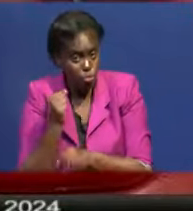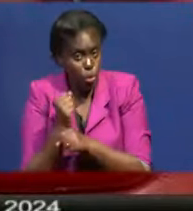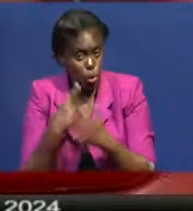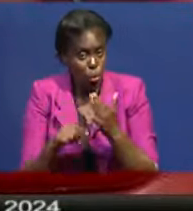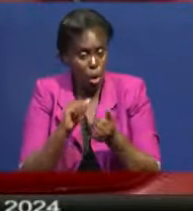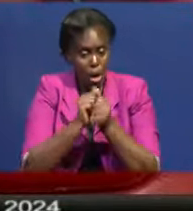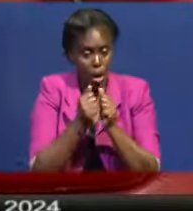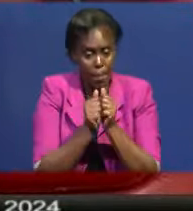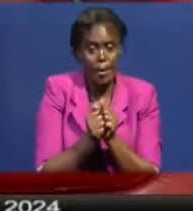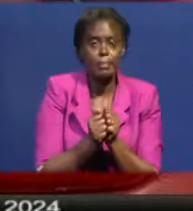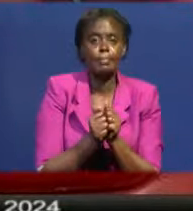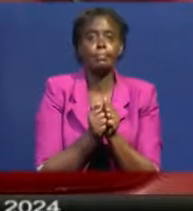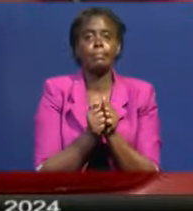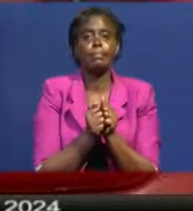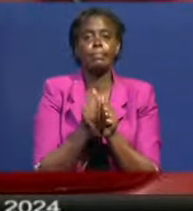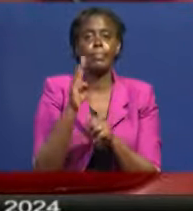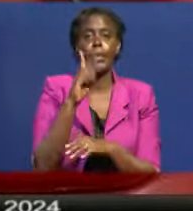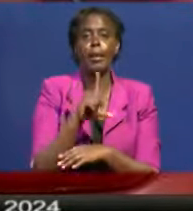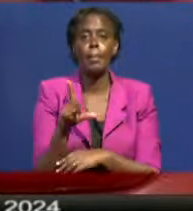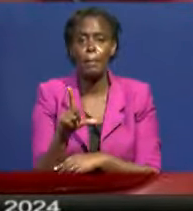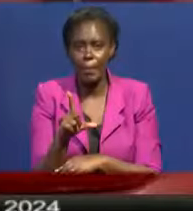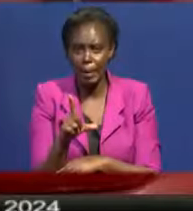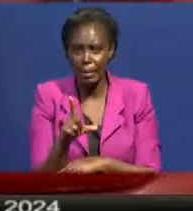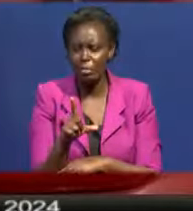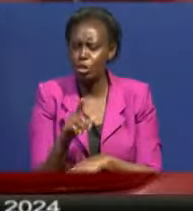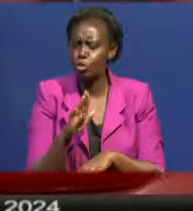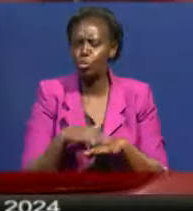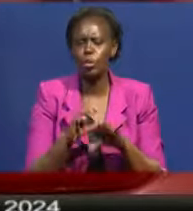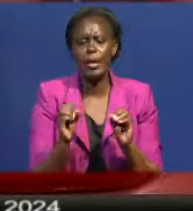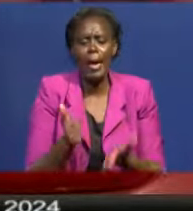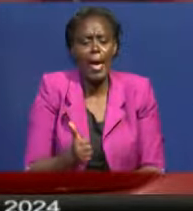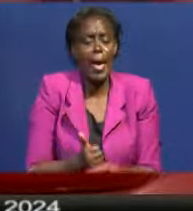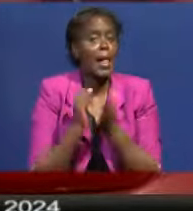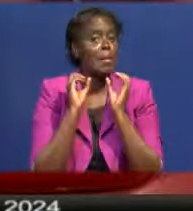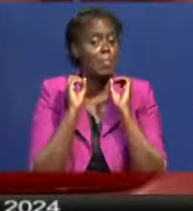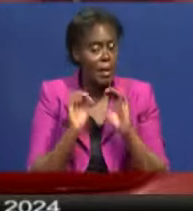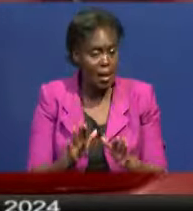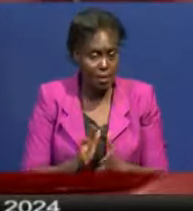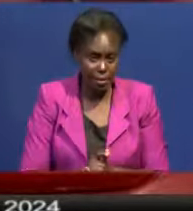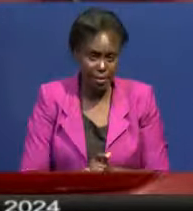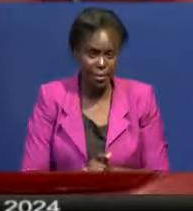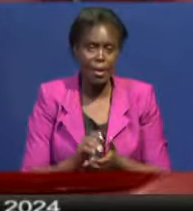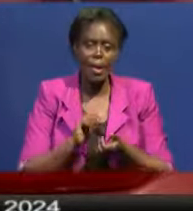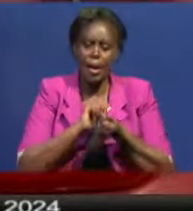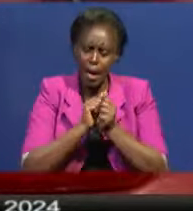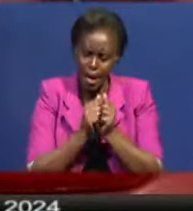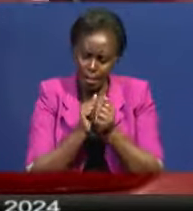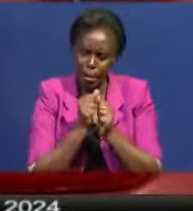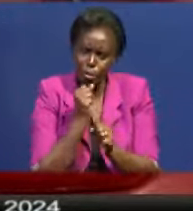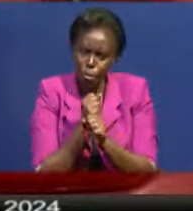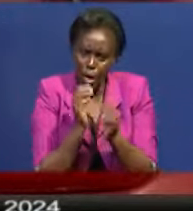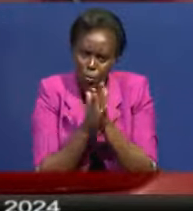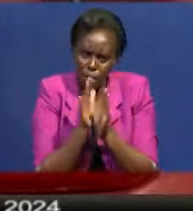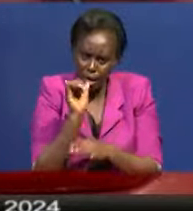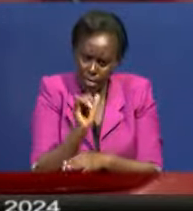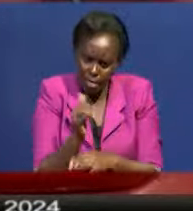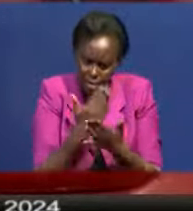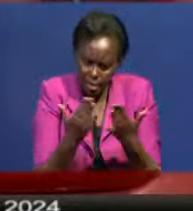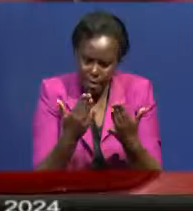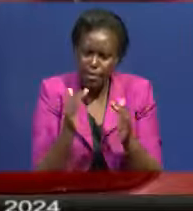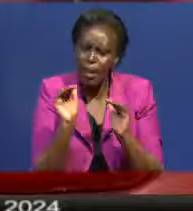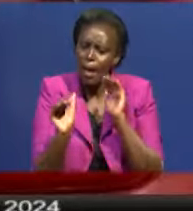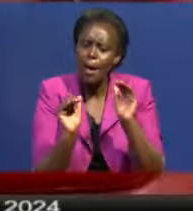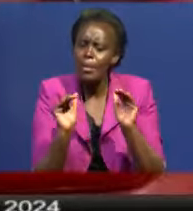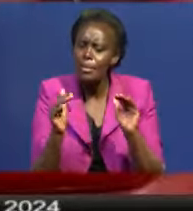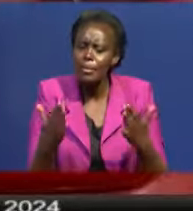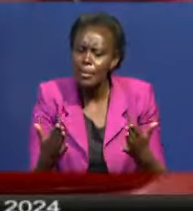in amending that bill is counterproductive. The real amendment should be dealing with this. And I think it's one of the things we should be asking